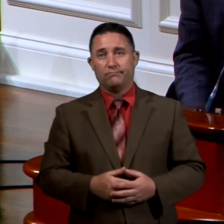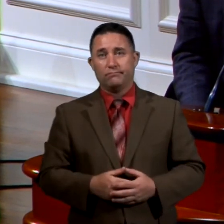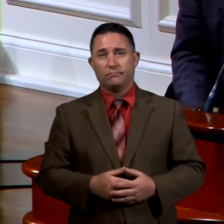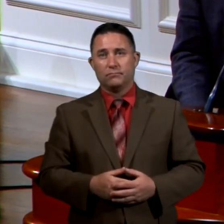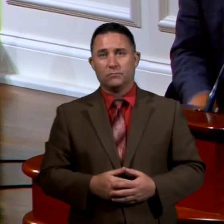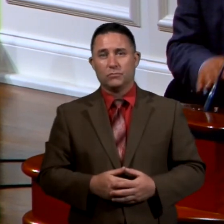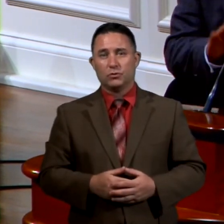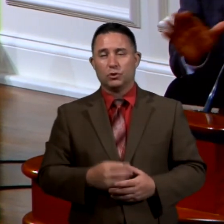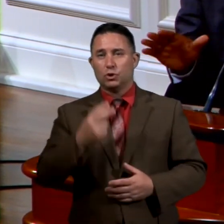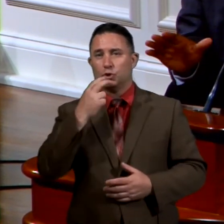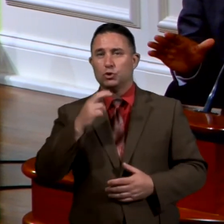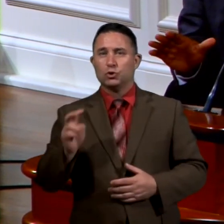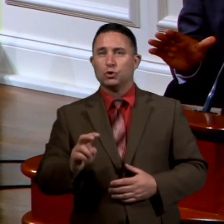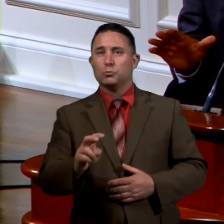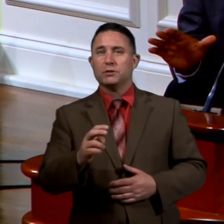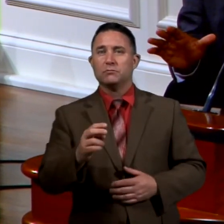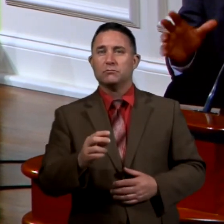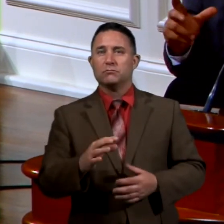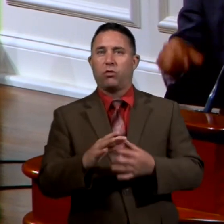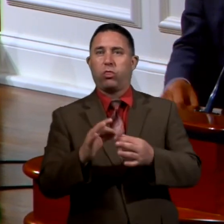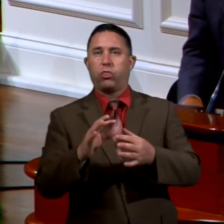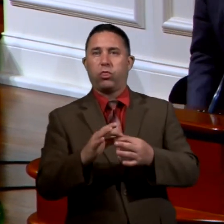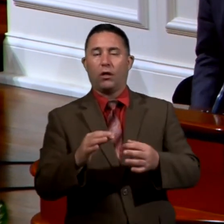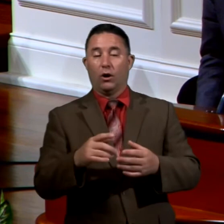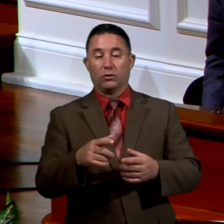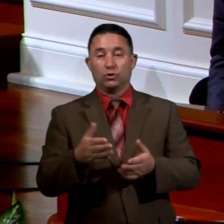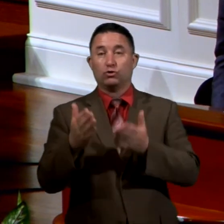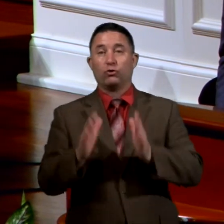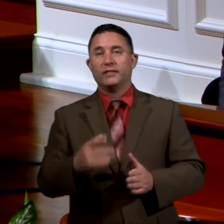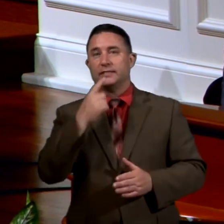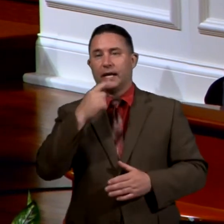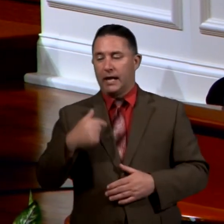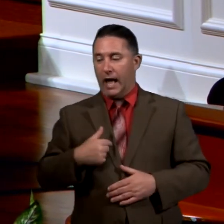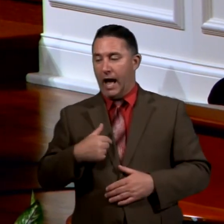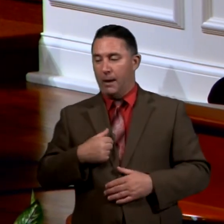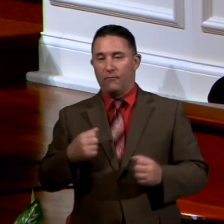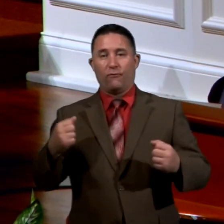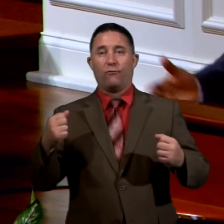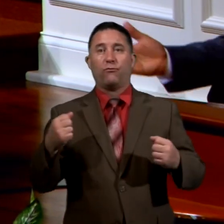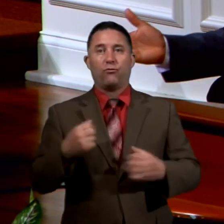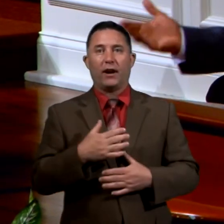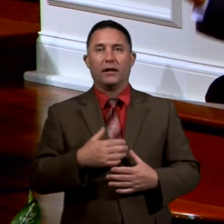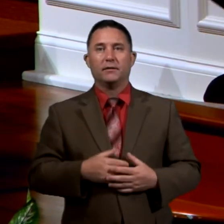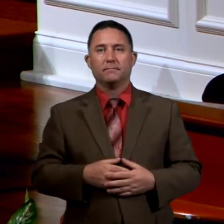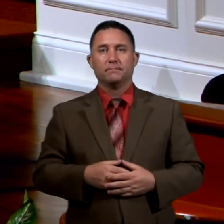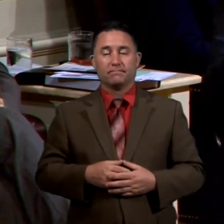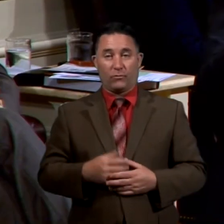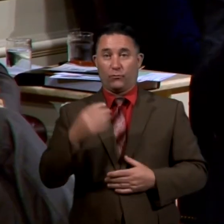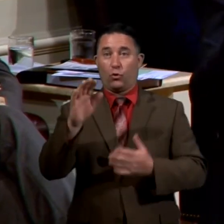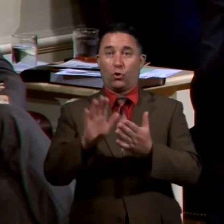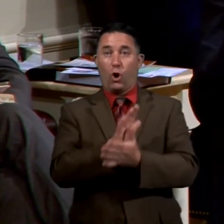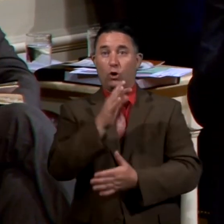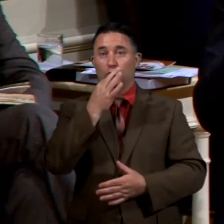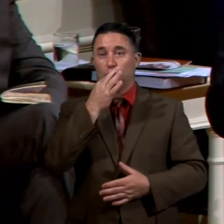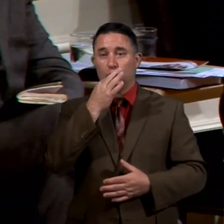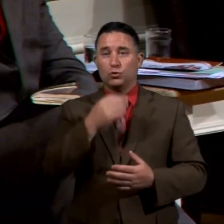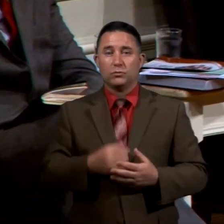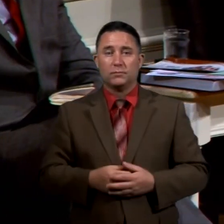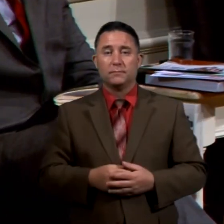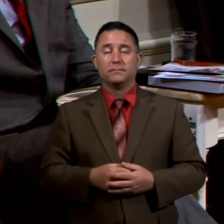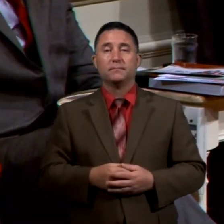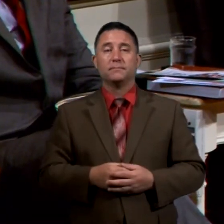Yeah. This serpent simply said, "I was afraid." See, you're going to have to go to college here in a few short